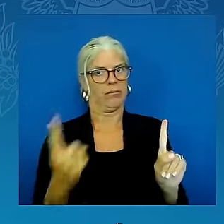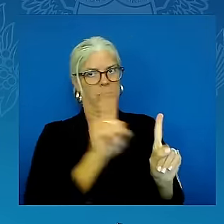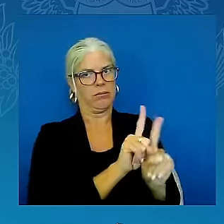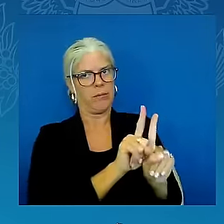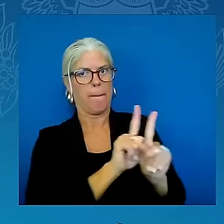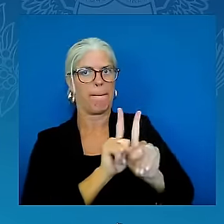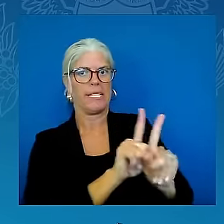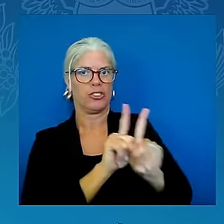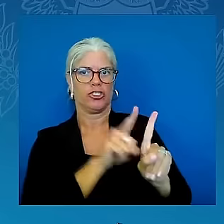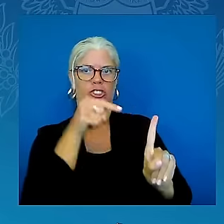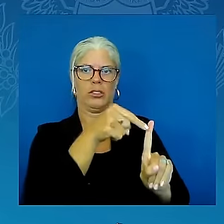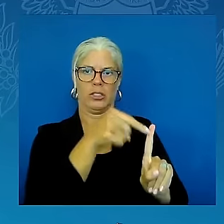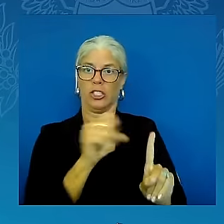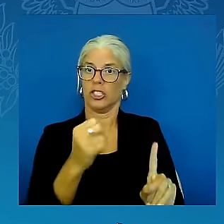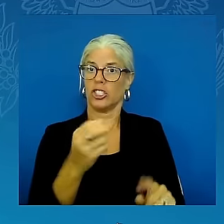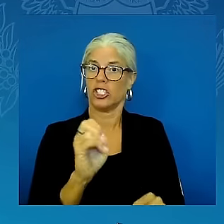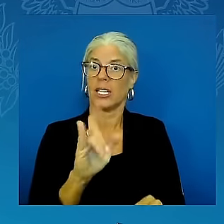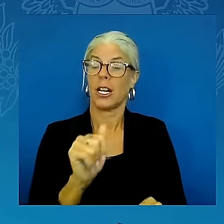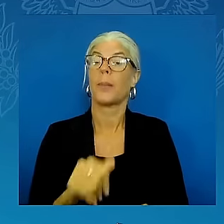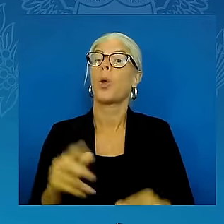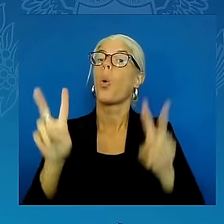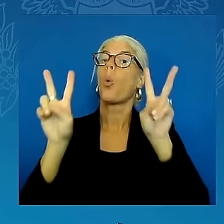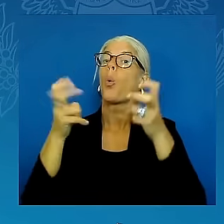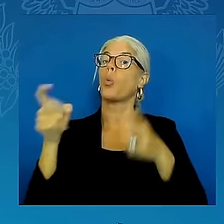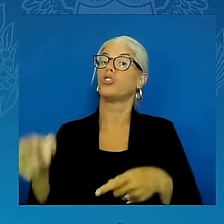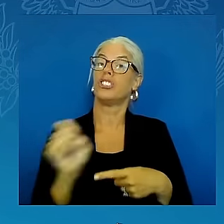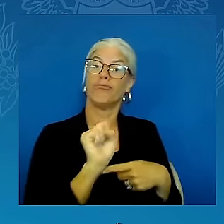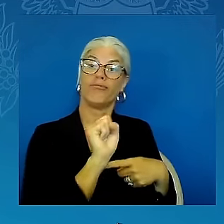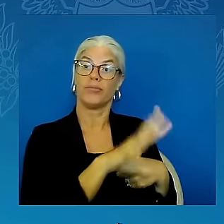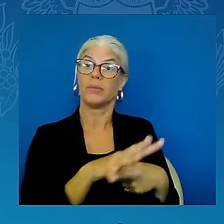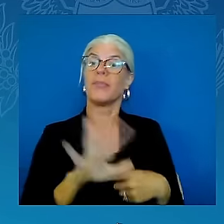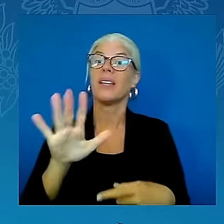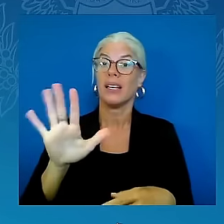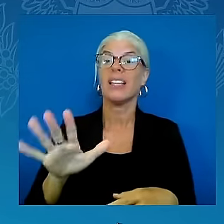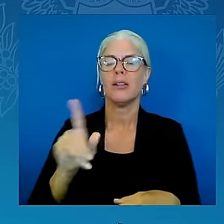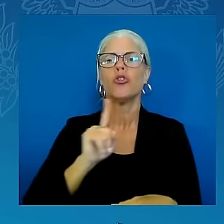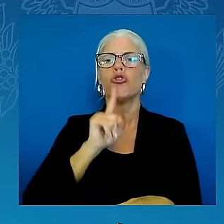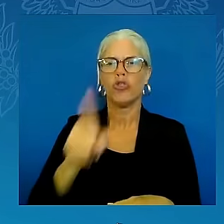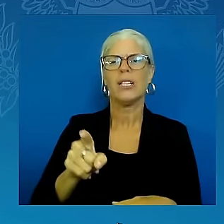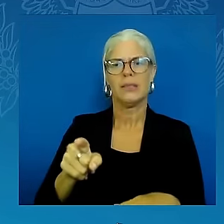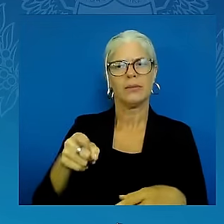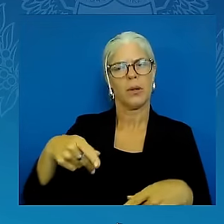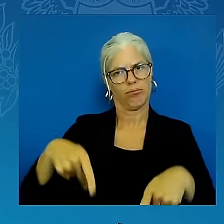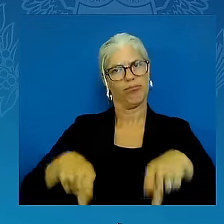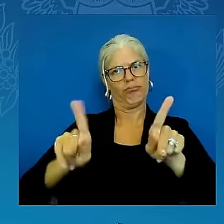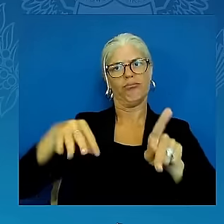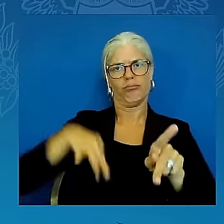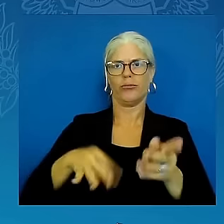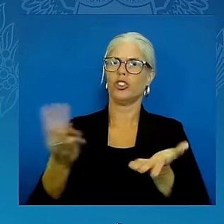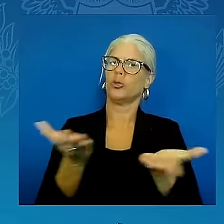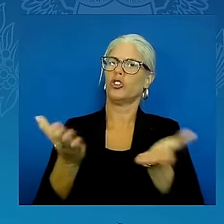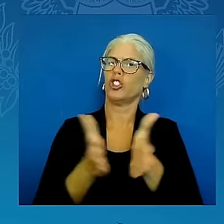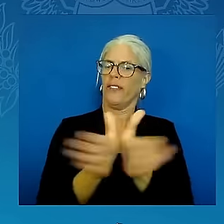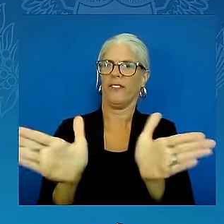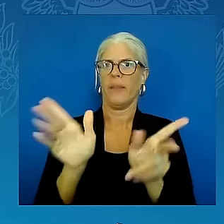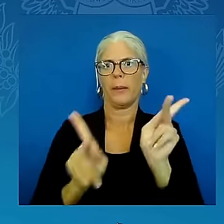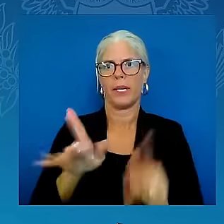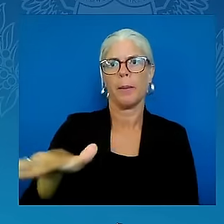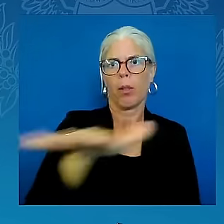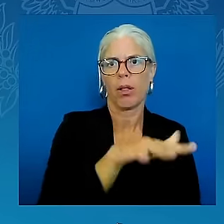earned. And once earned, there is an obligation to do something good with